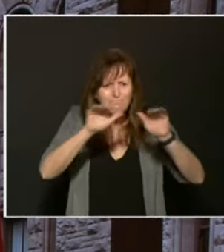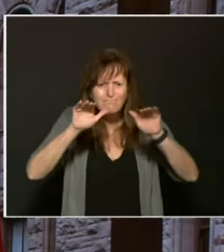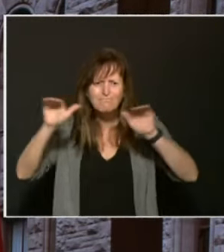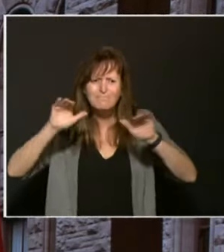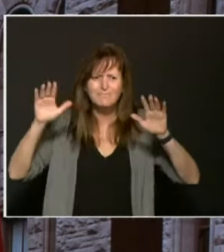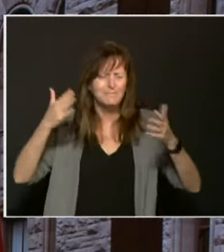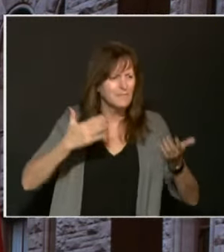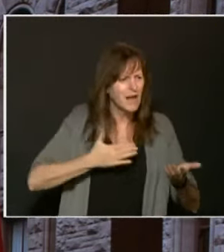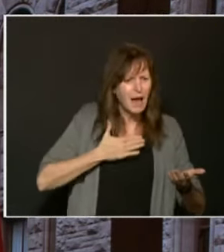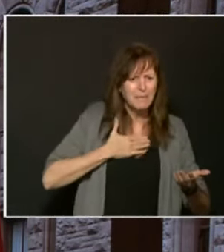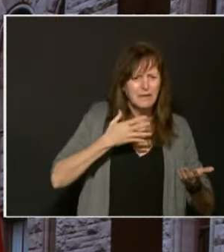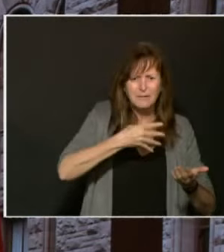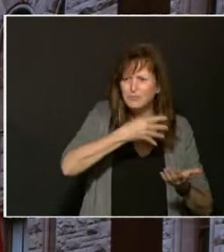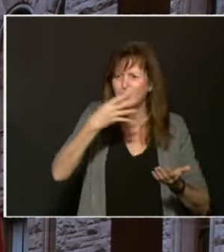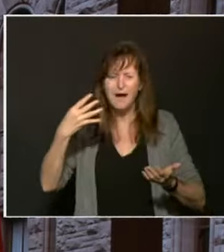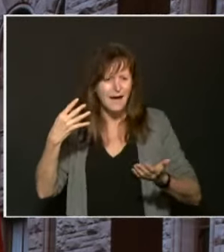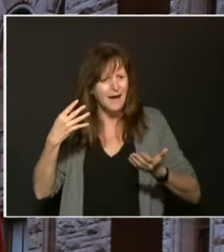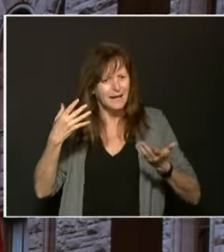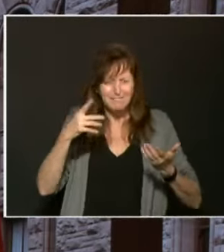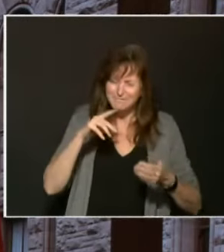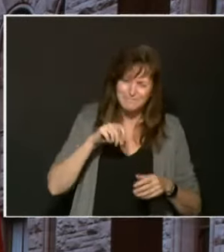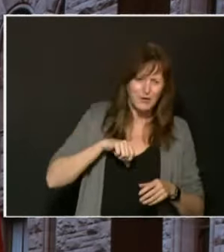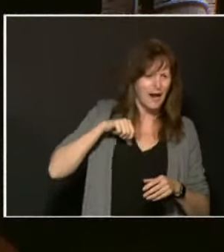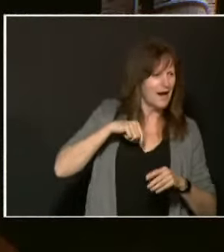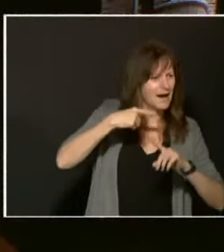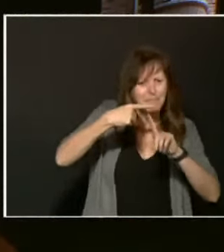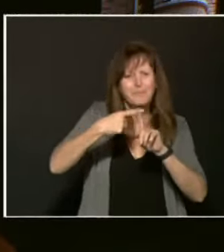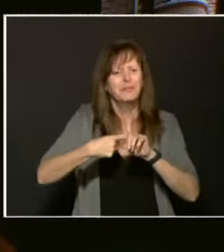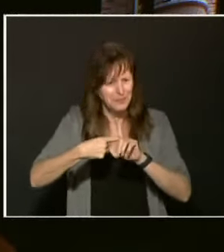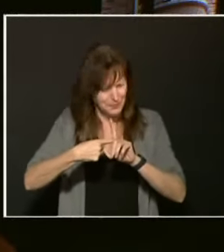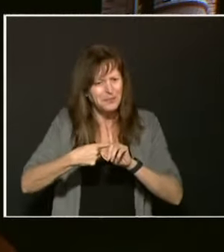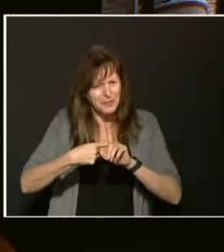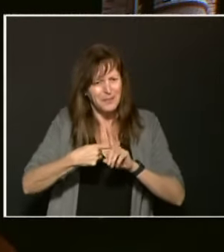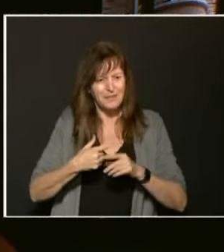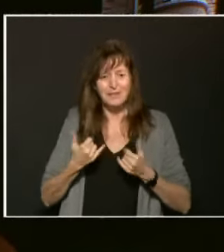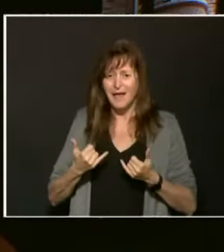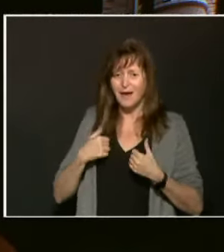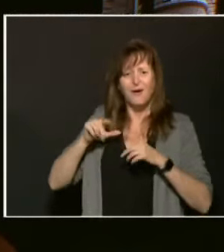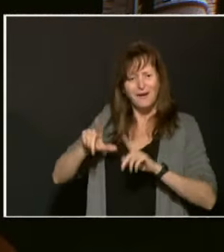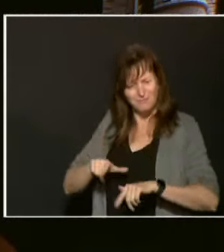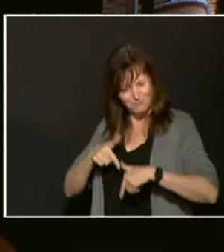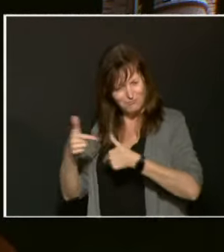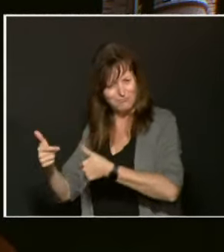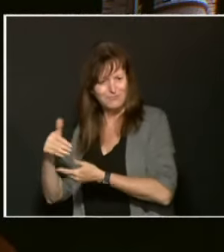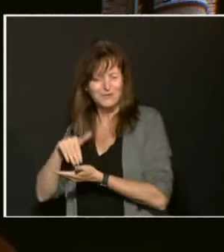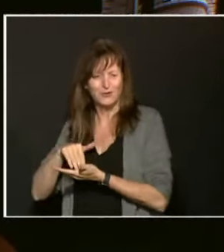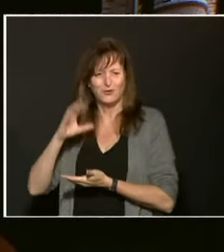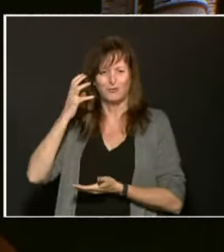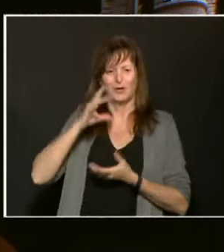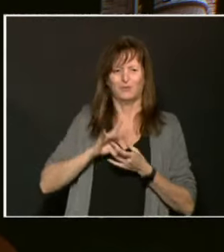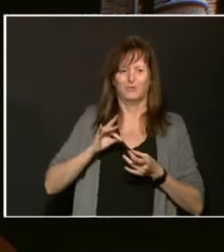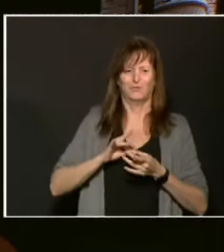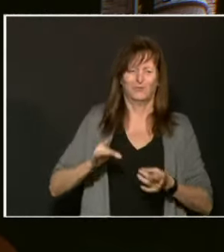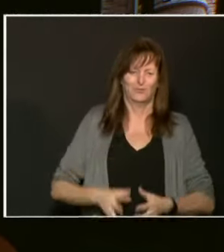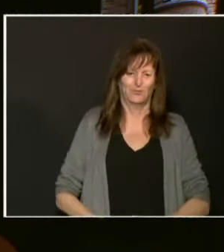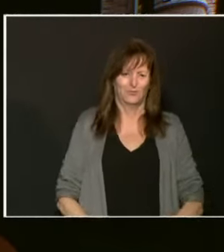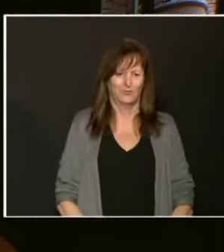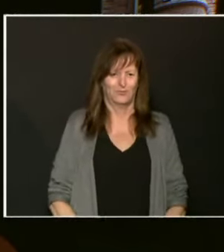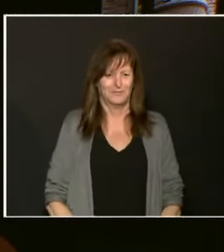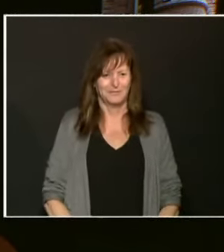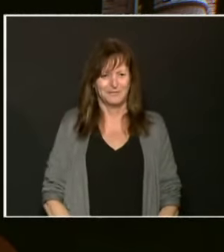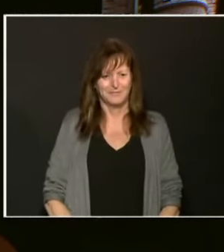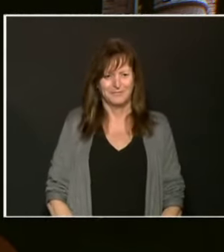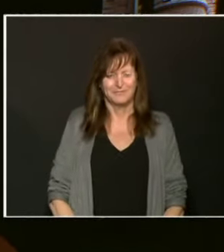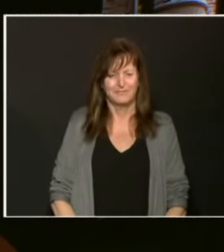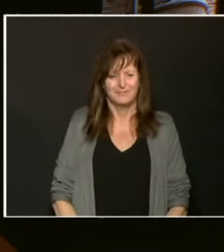Month. And with that, I will now turn it over to Dr. Brown. Thank you, Dr. Yaffe. So